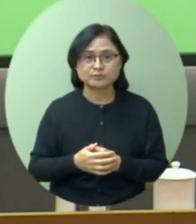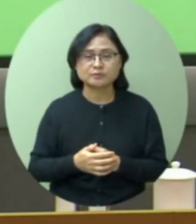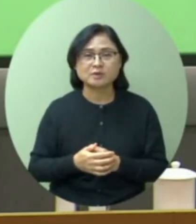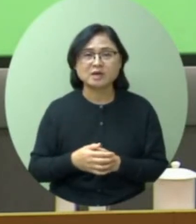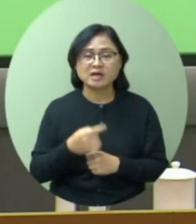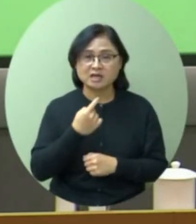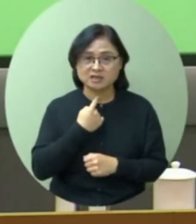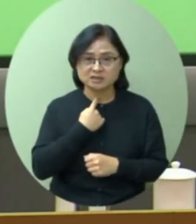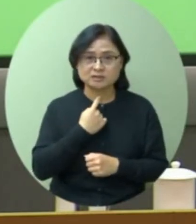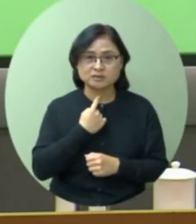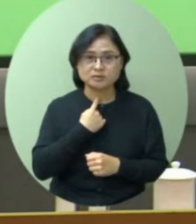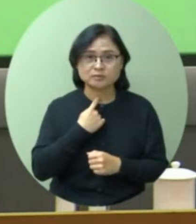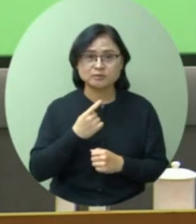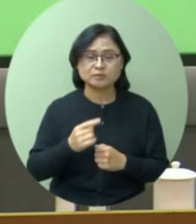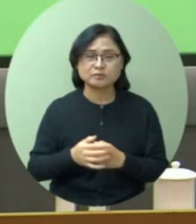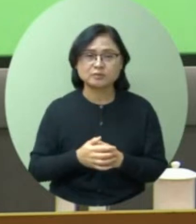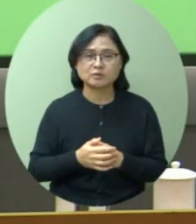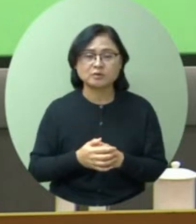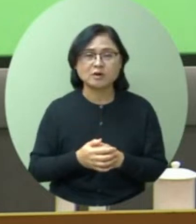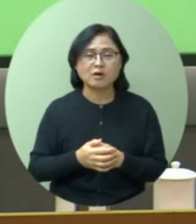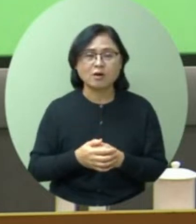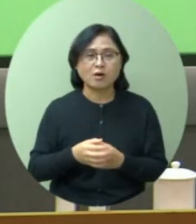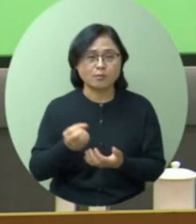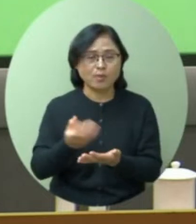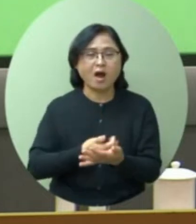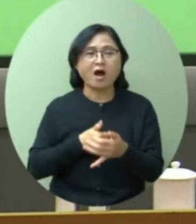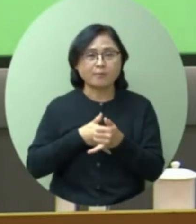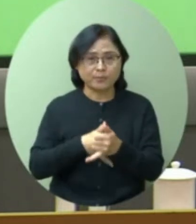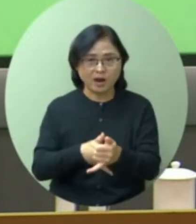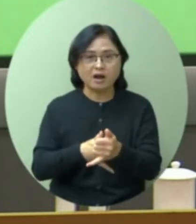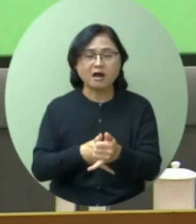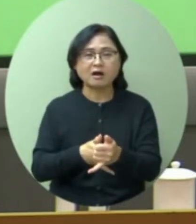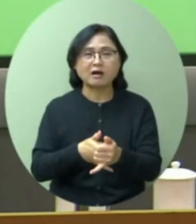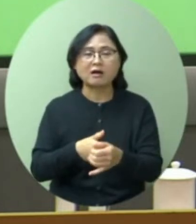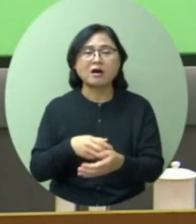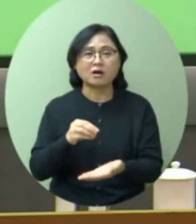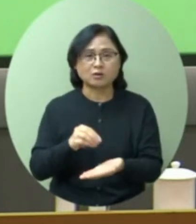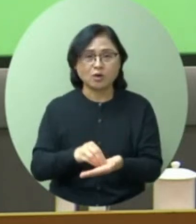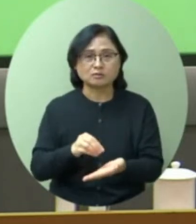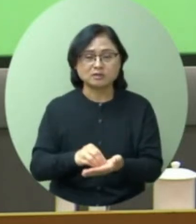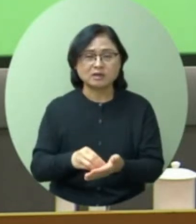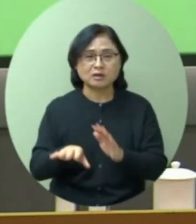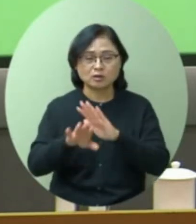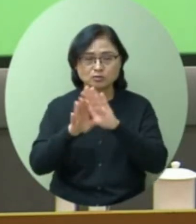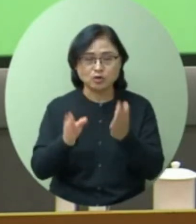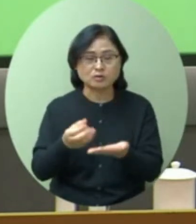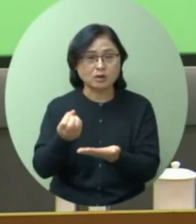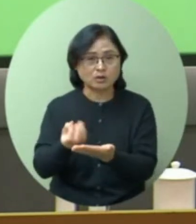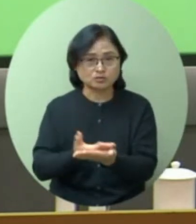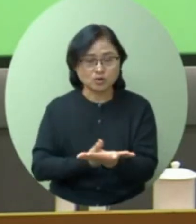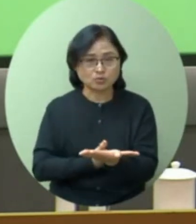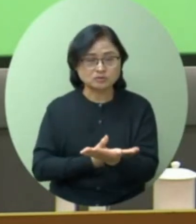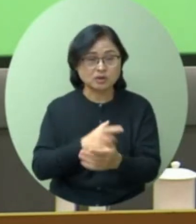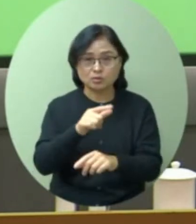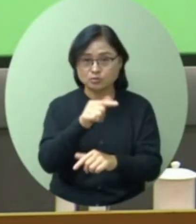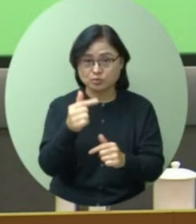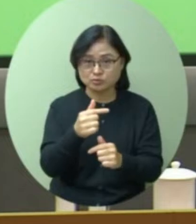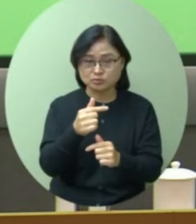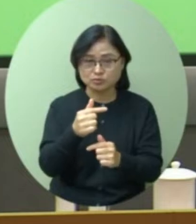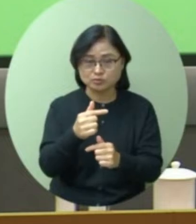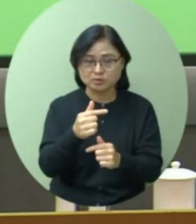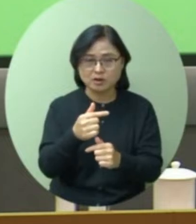benefit that all these improved measures intend to create. We still have time to make